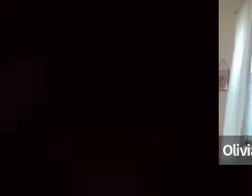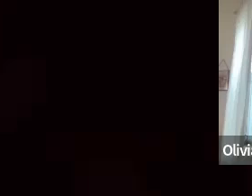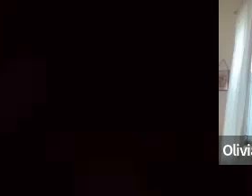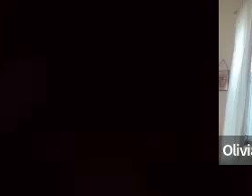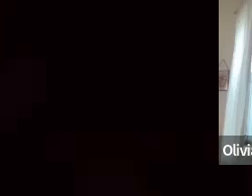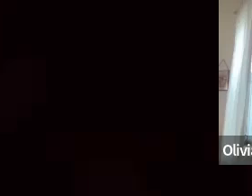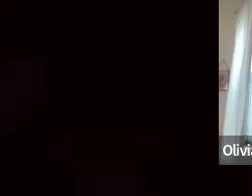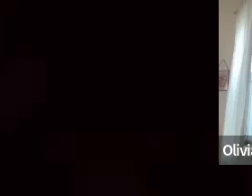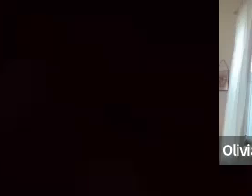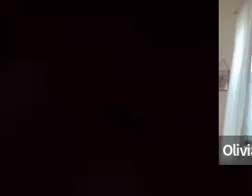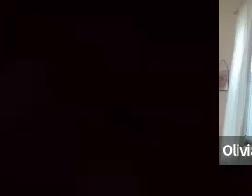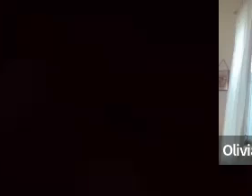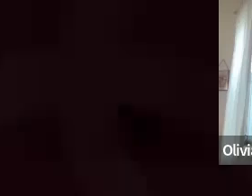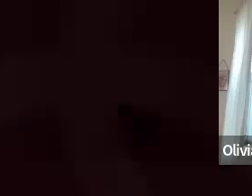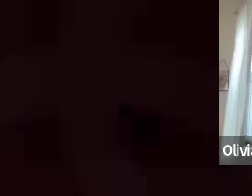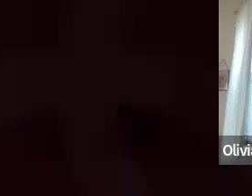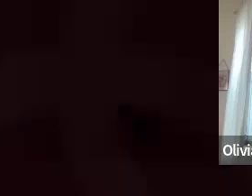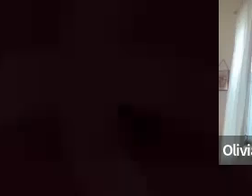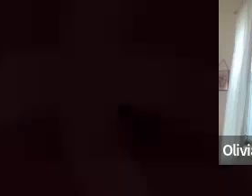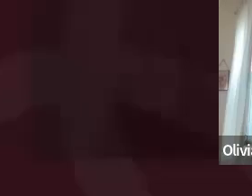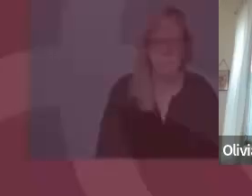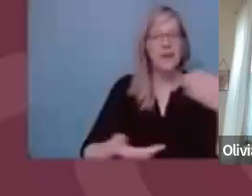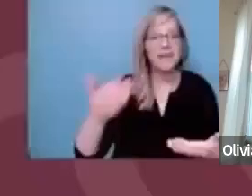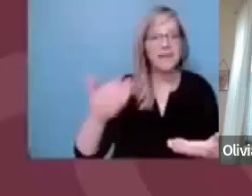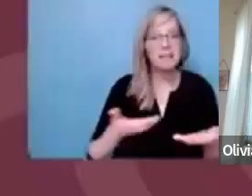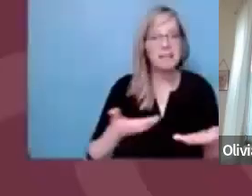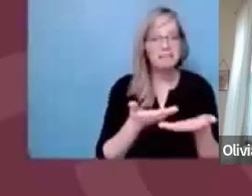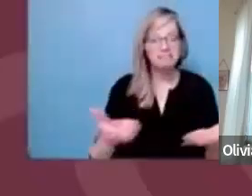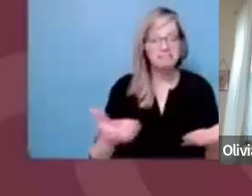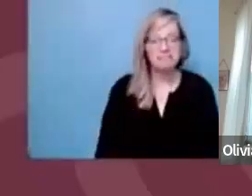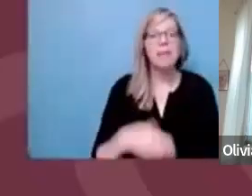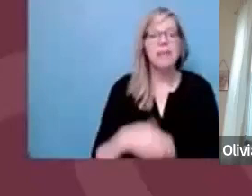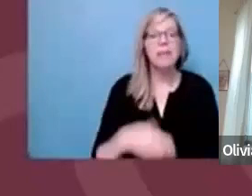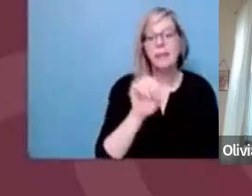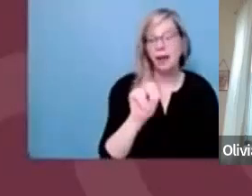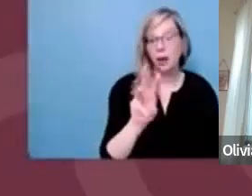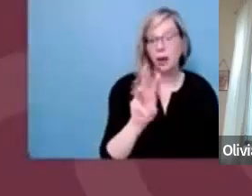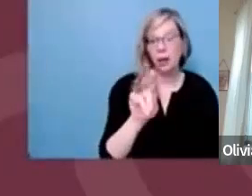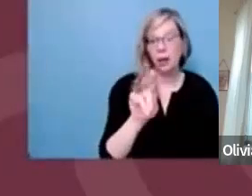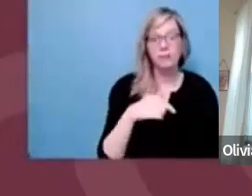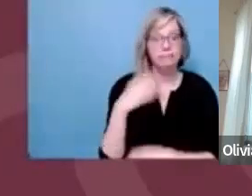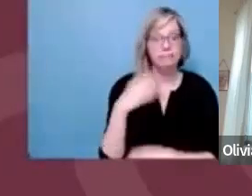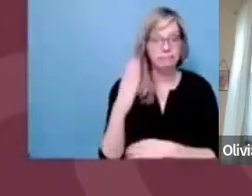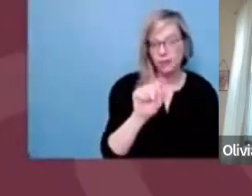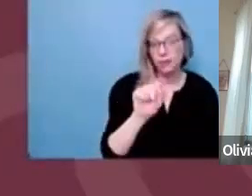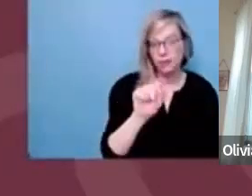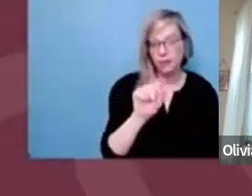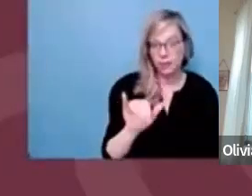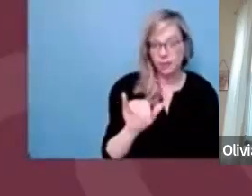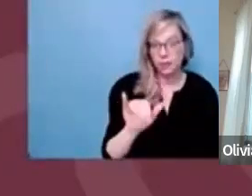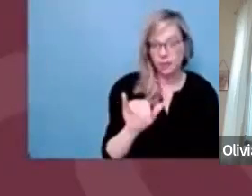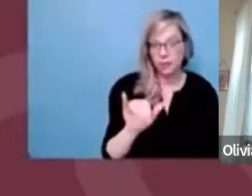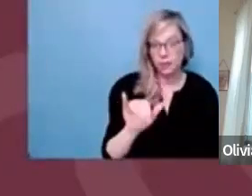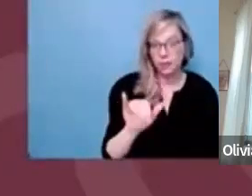Okay, welcome to everyone watching and in attendance. My name is Evan Wicklund. I am presenting today with Dr.